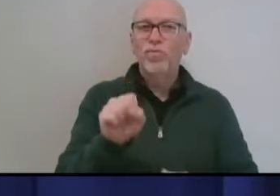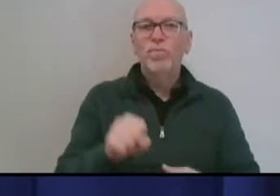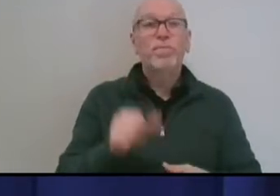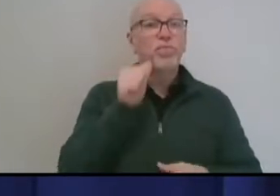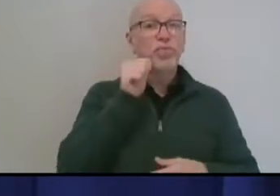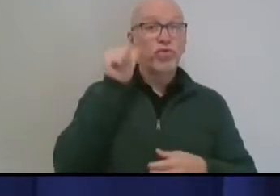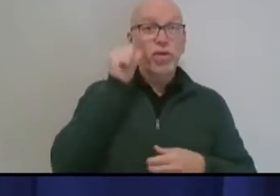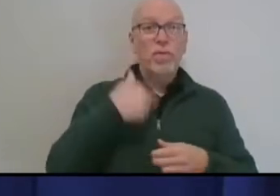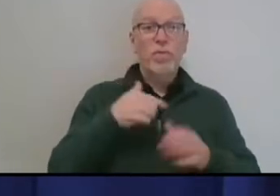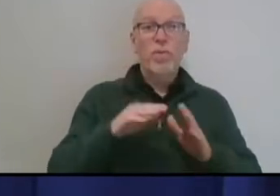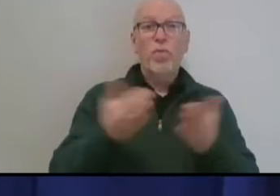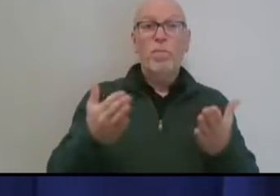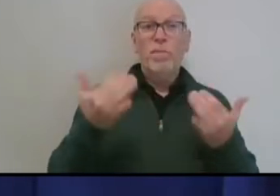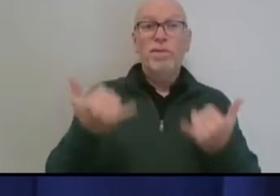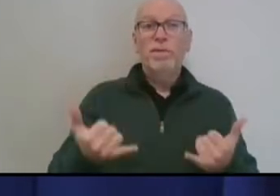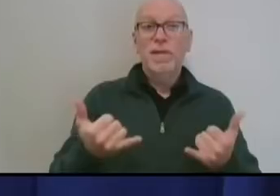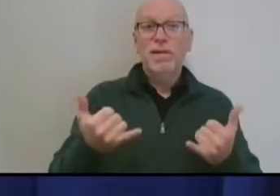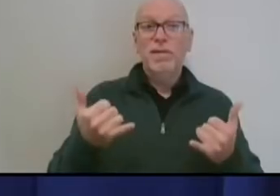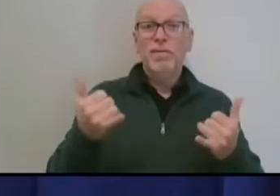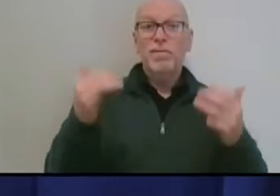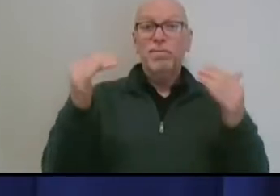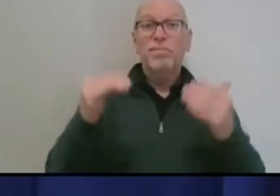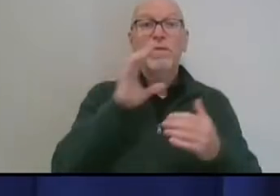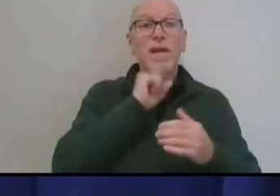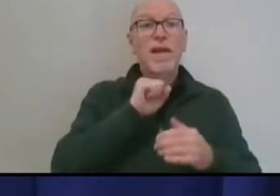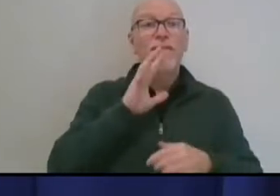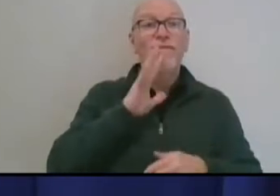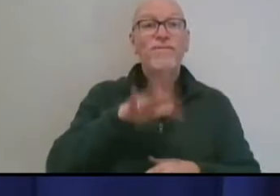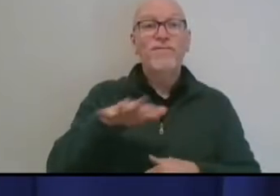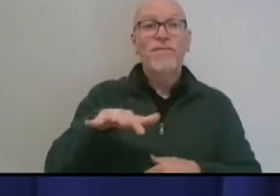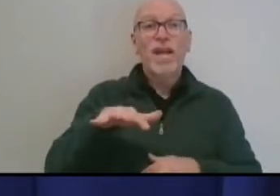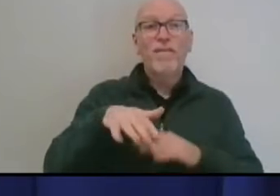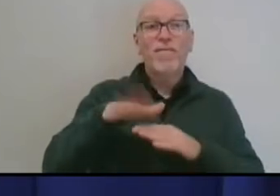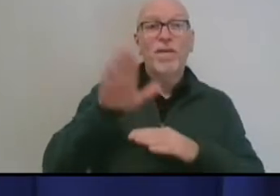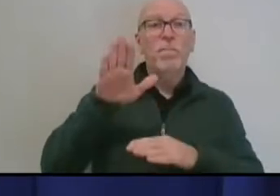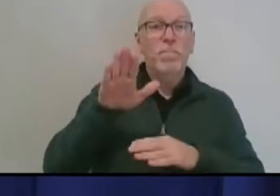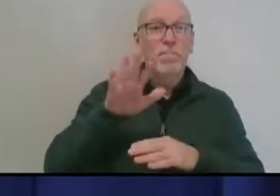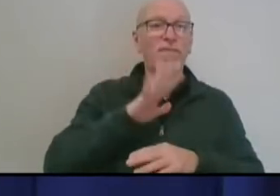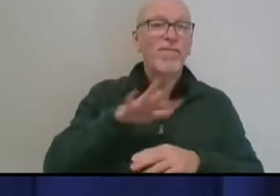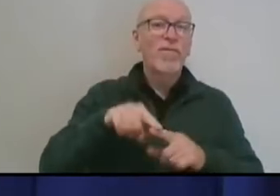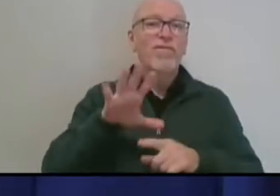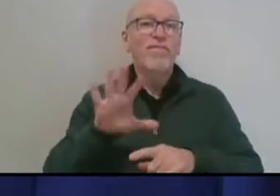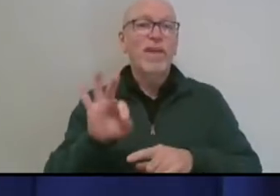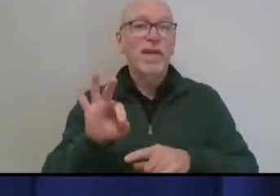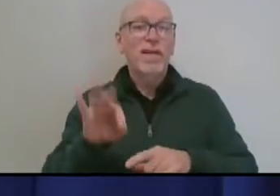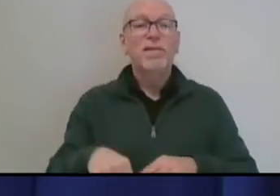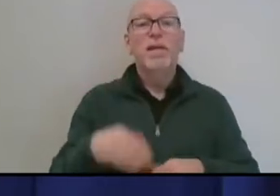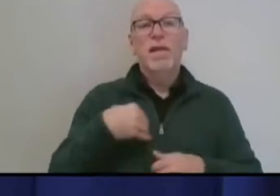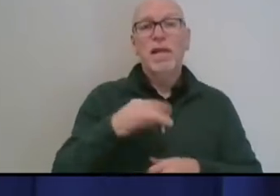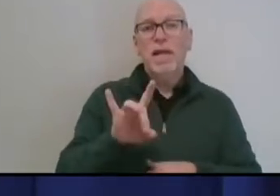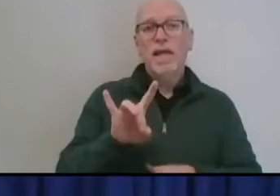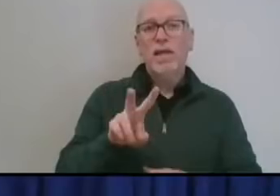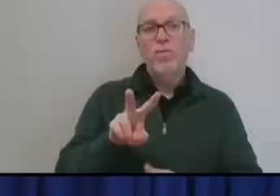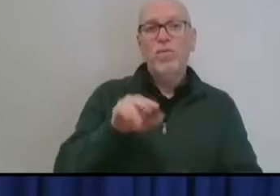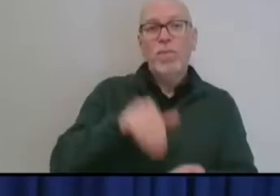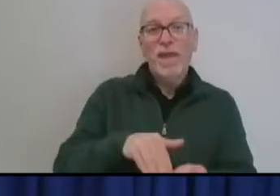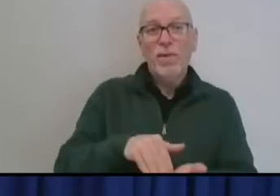opened it up to the age group of 55 to 59. We had